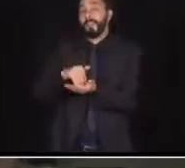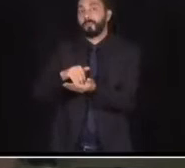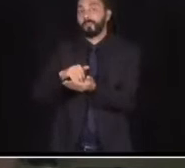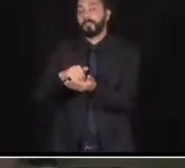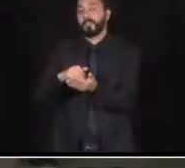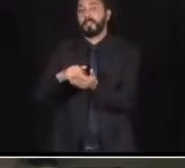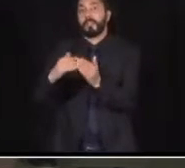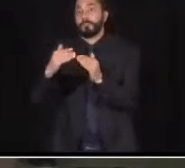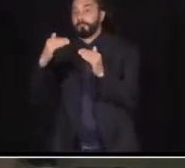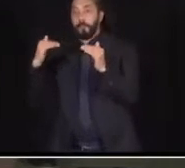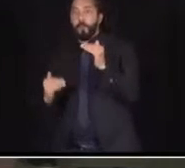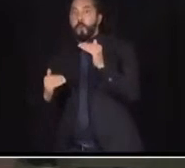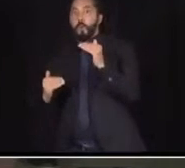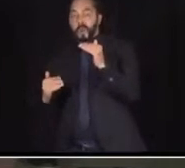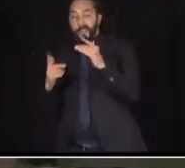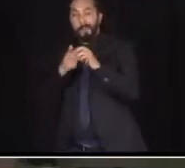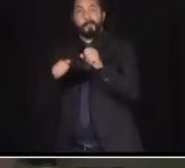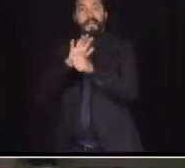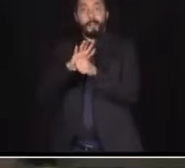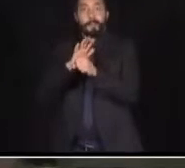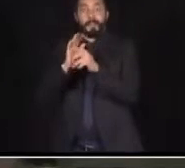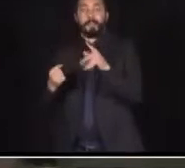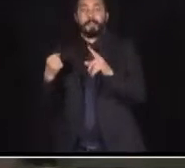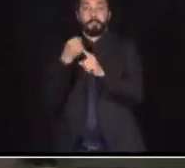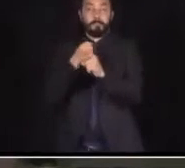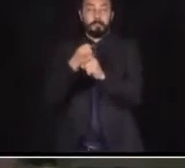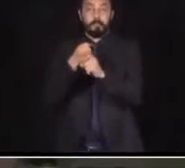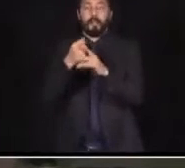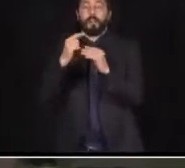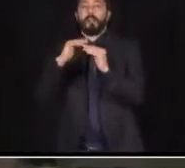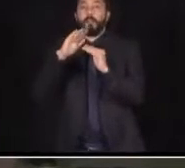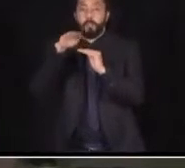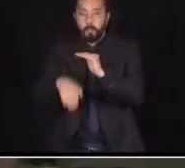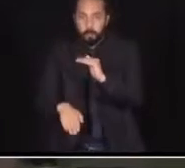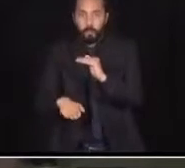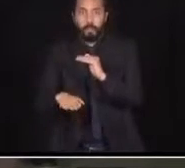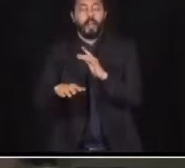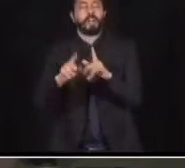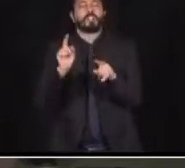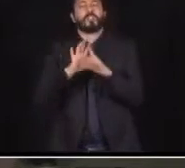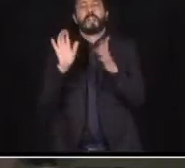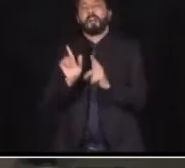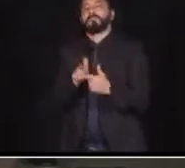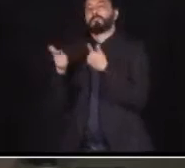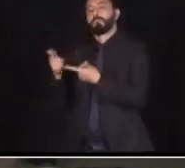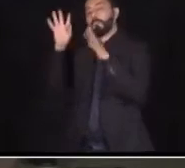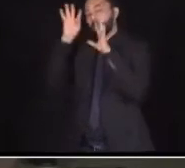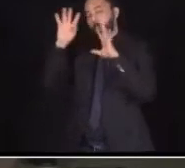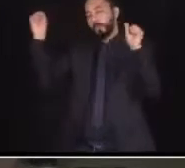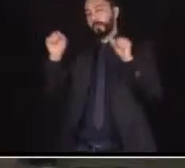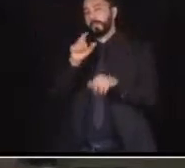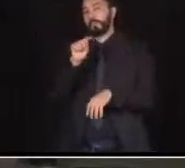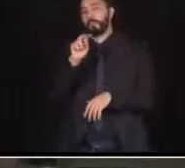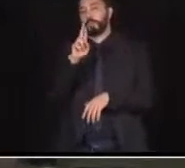were with a pandemic, but we're going to go back at it, and I'll pass it back to the president of the Treasury.